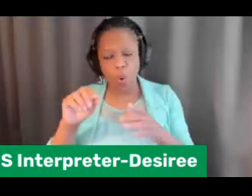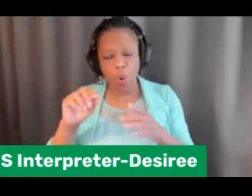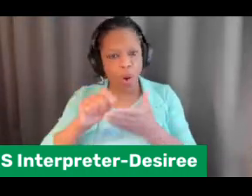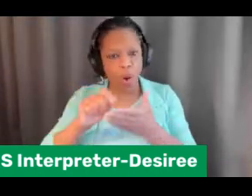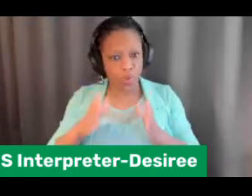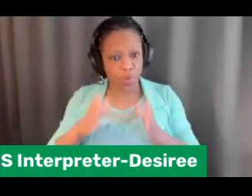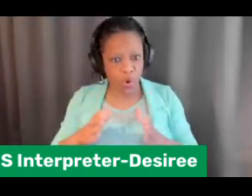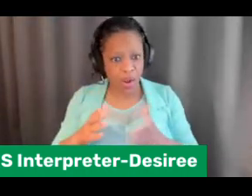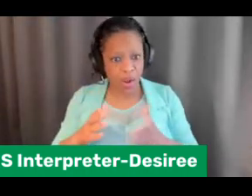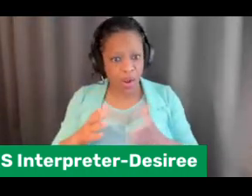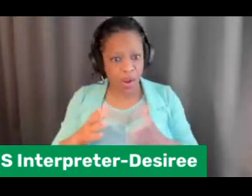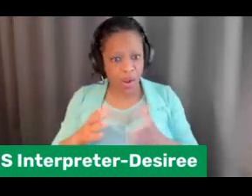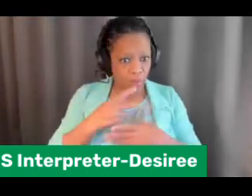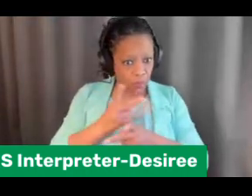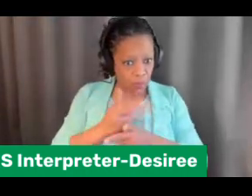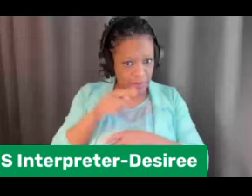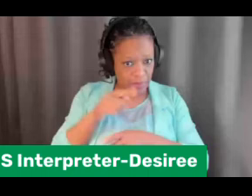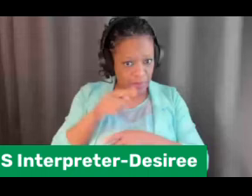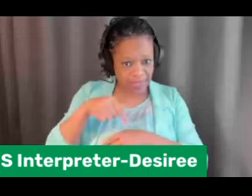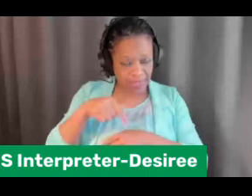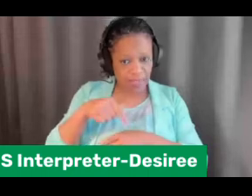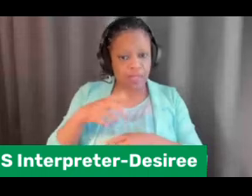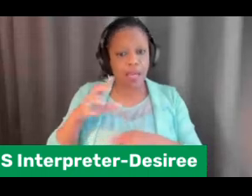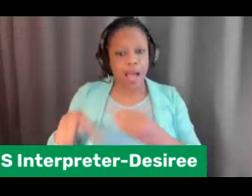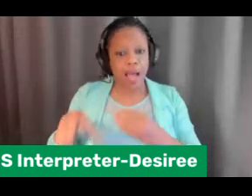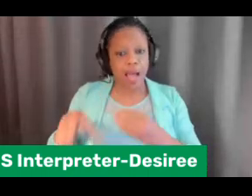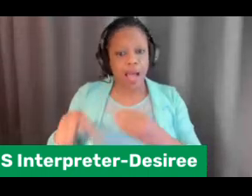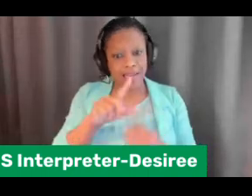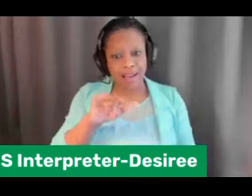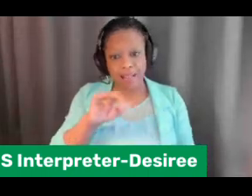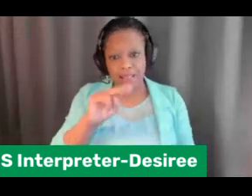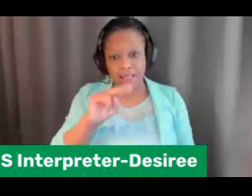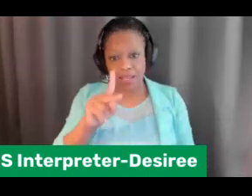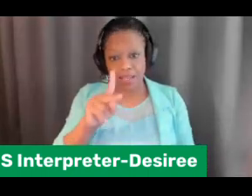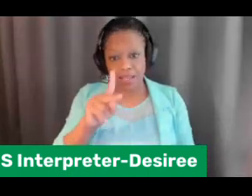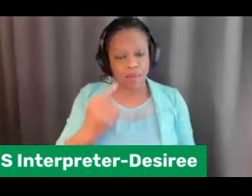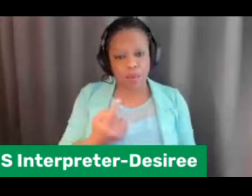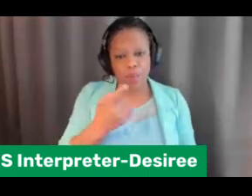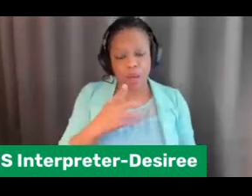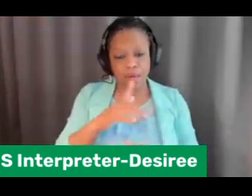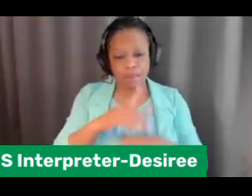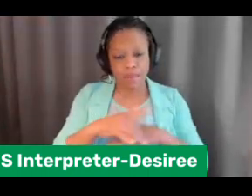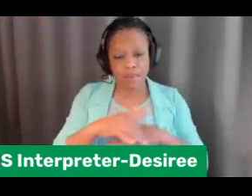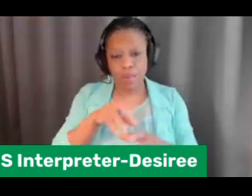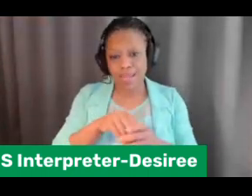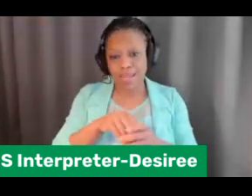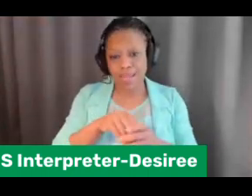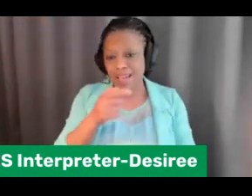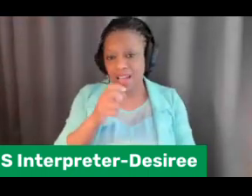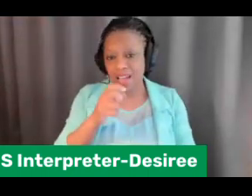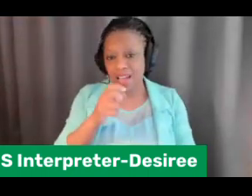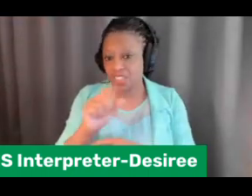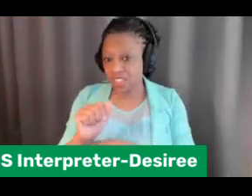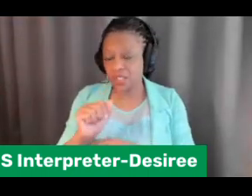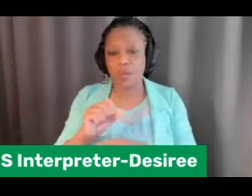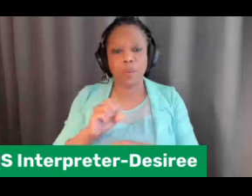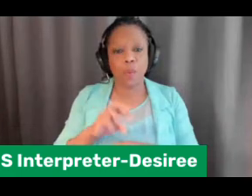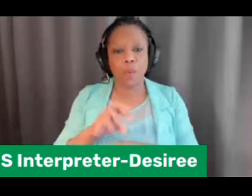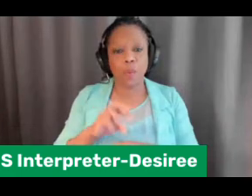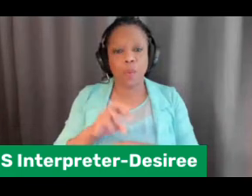read this. I put a link. I think there's a link available in the agenda, or you can download this article. The title